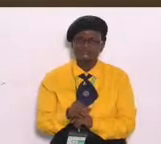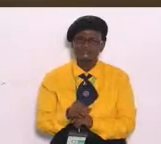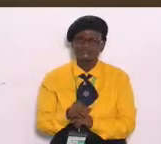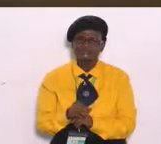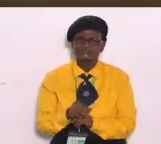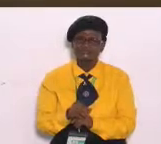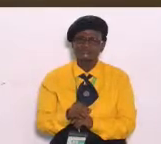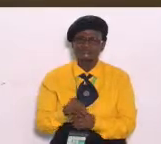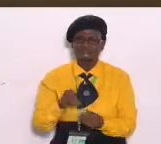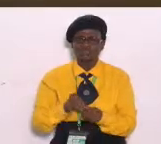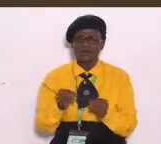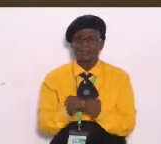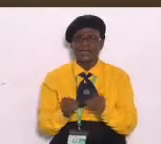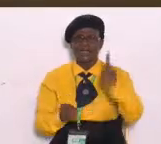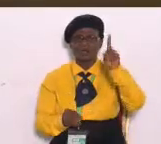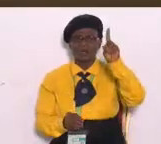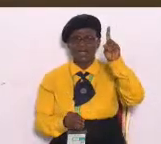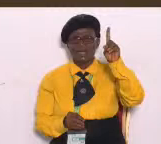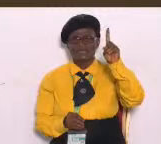Number one,